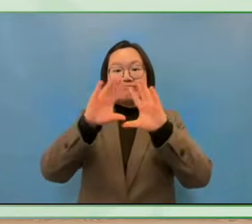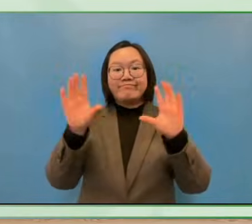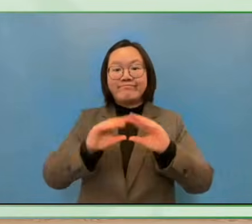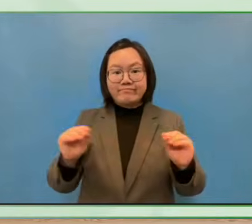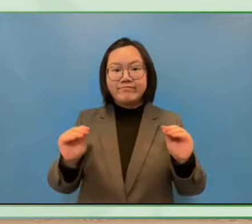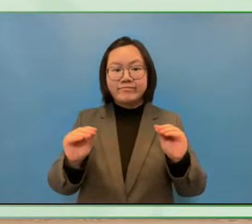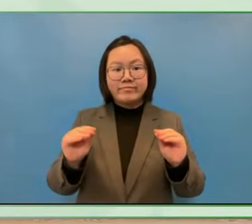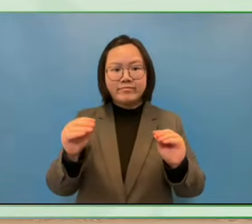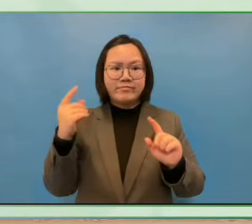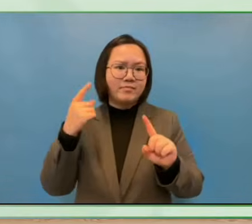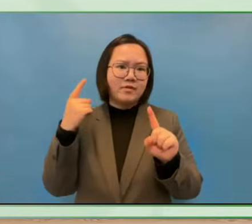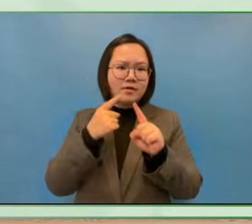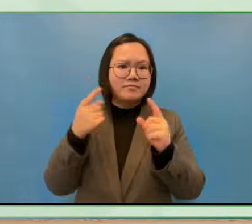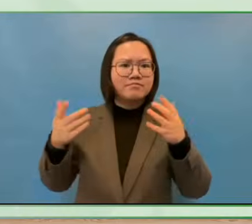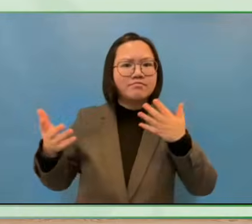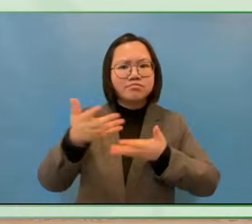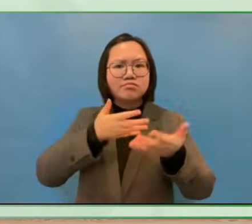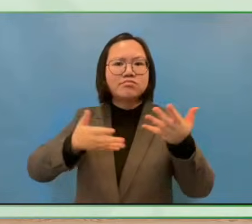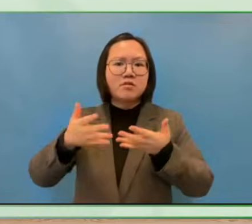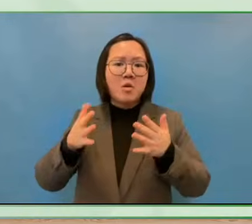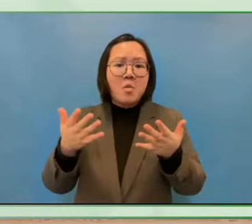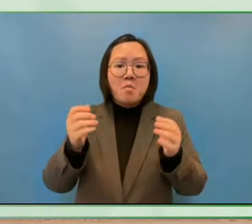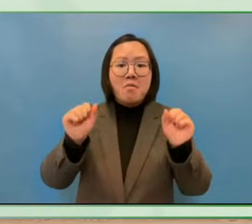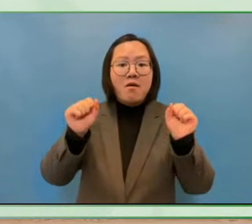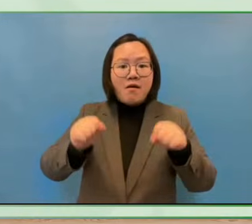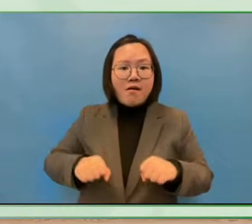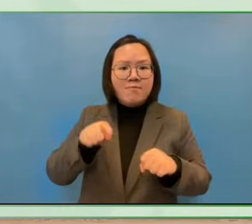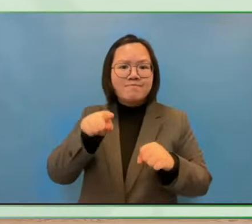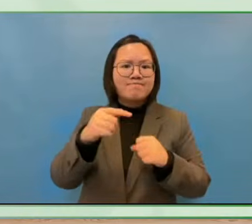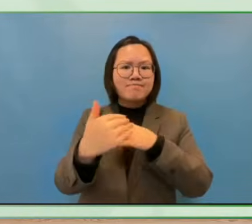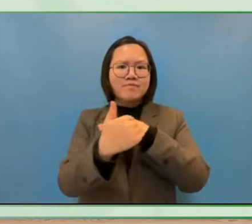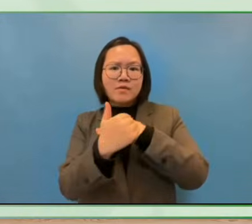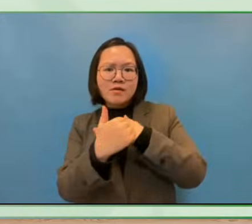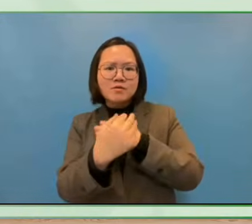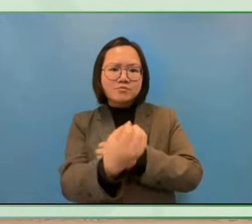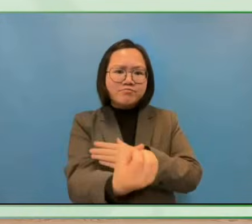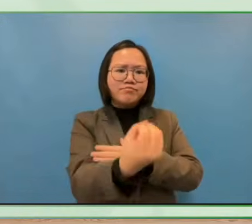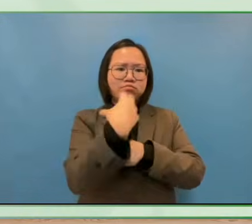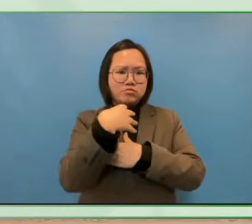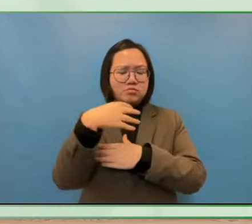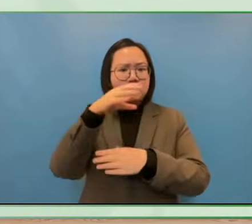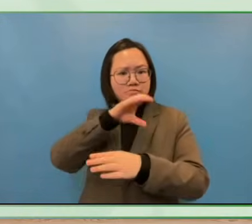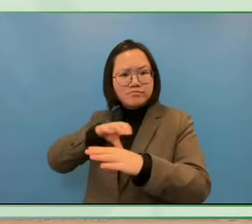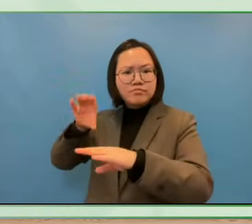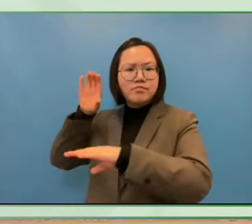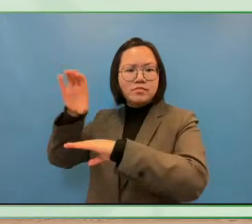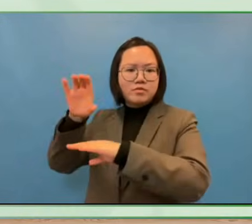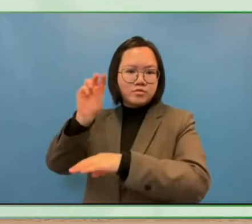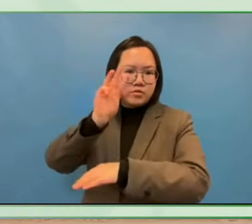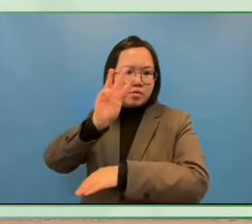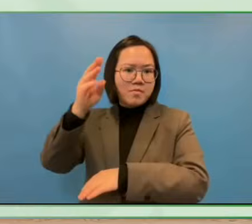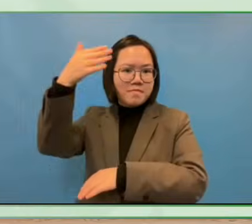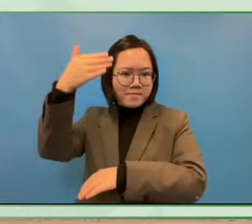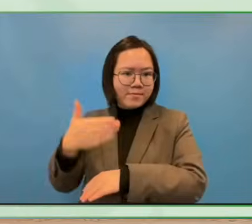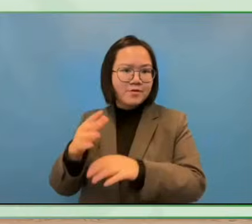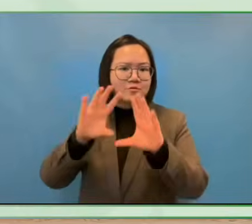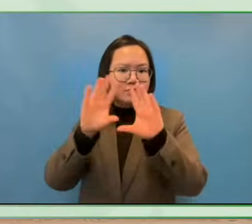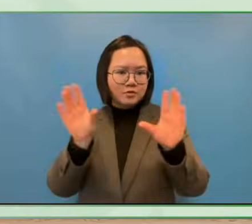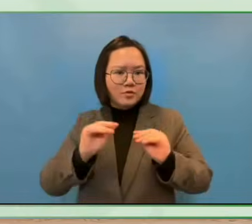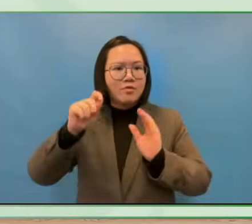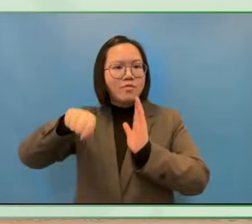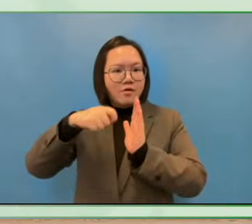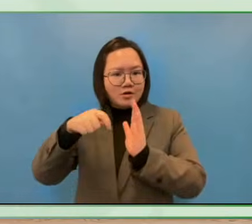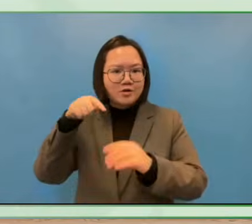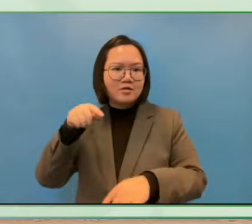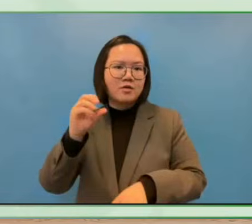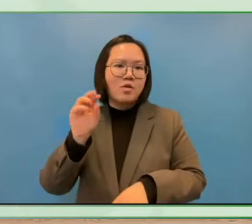office@zeroproject.org so that we can send you the link to this new publication. Yeah, so that was a kind of advertisement within